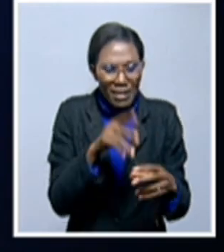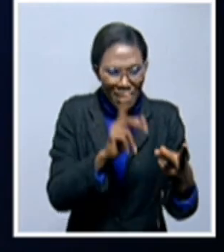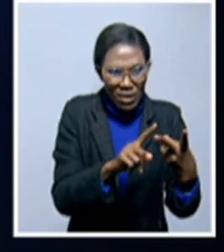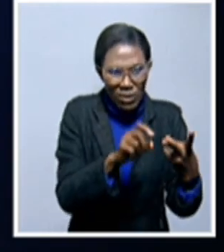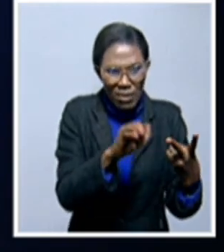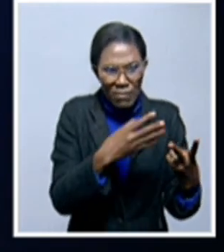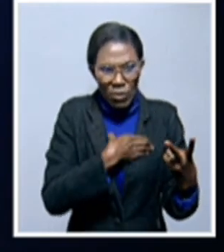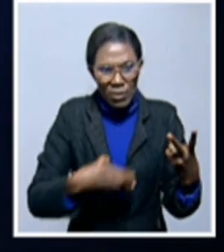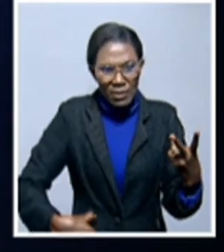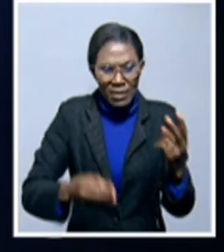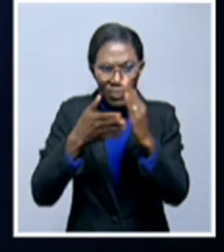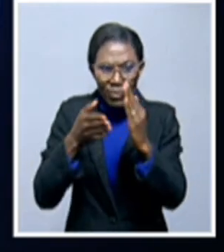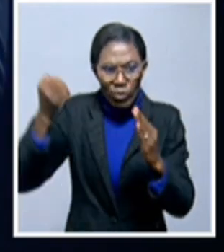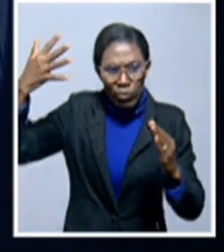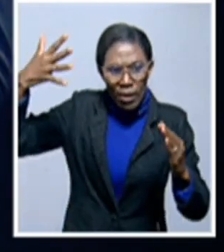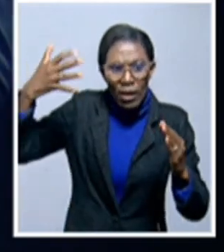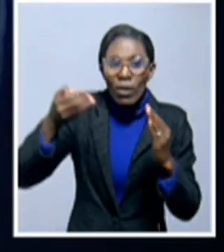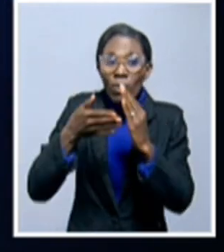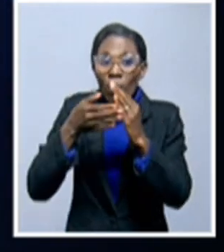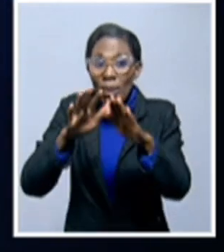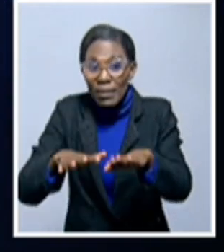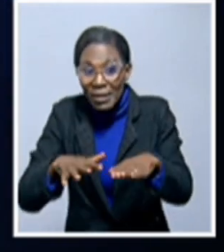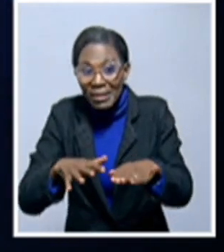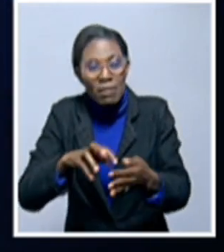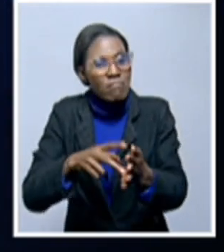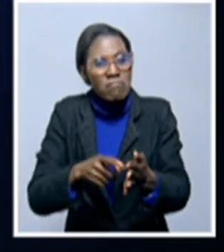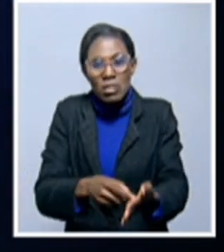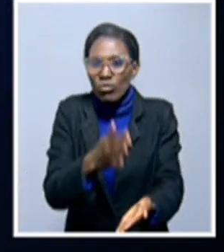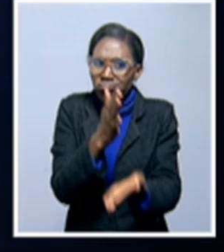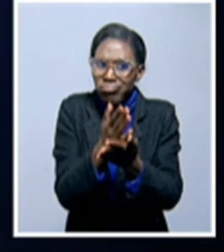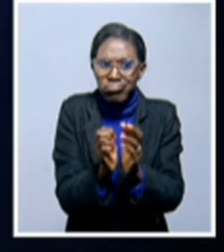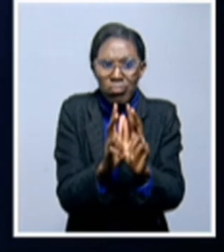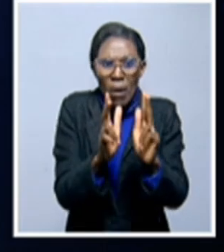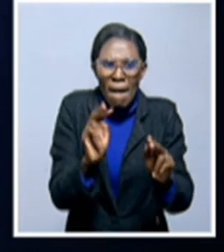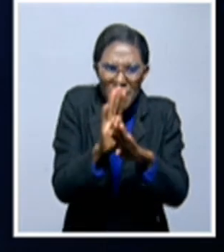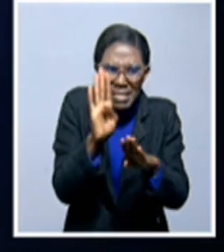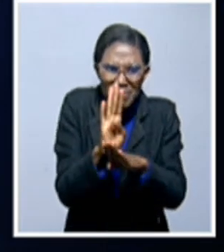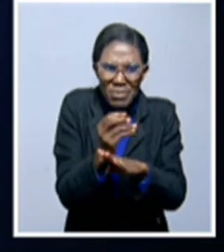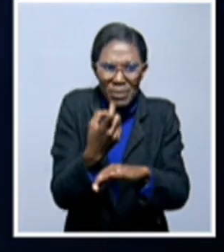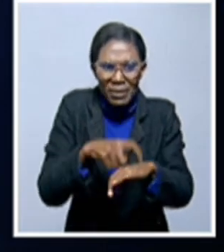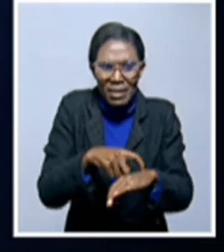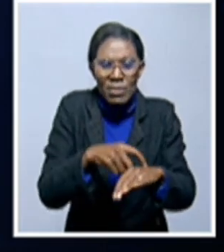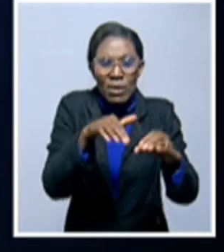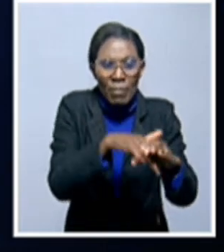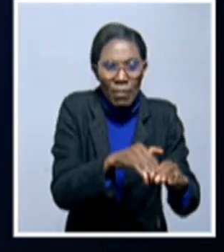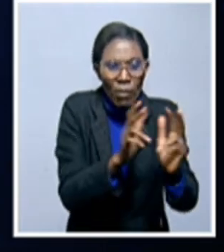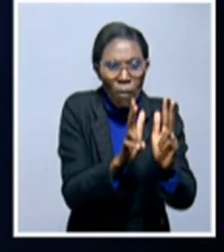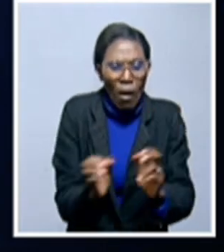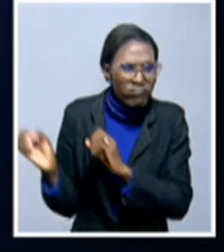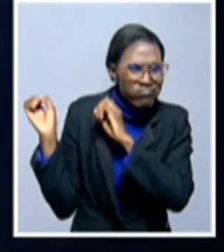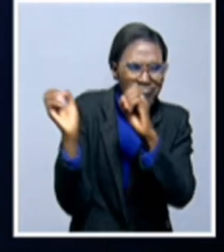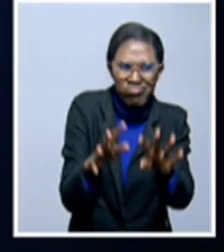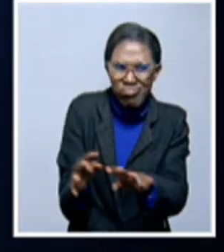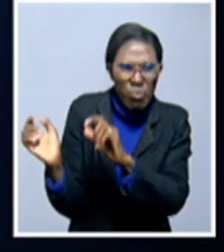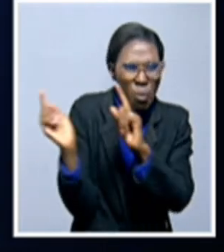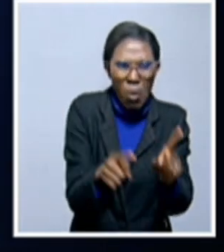opening Parliament. Those are our most busiest time, where the members of the public were flocking to come to